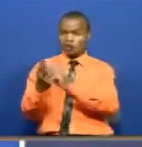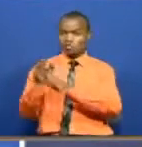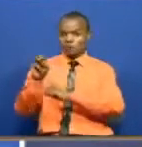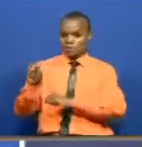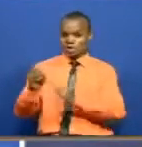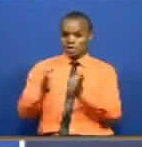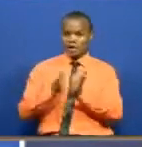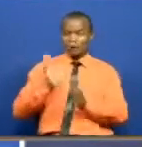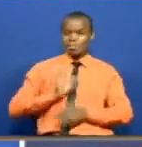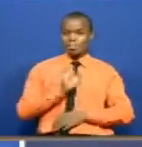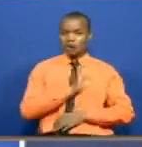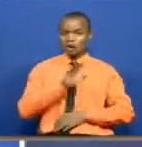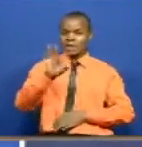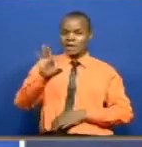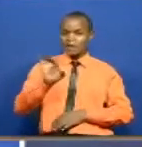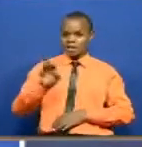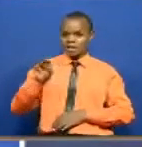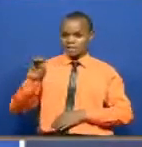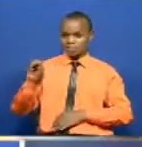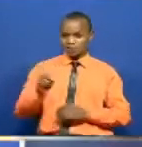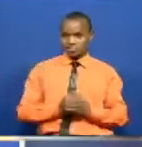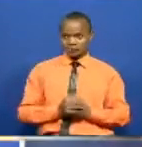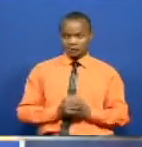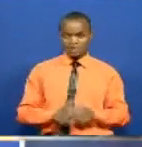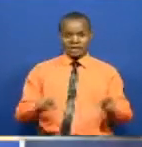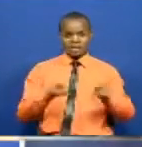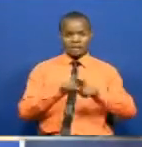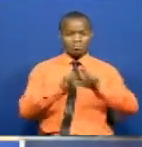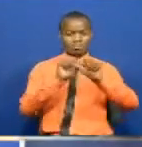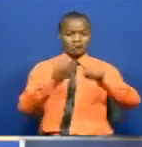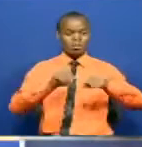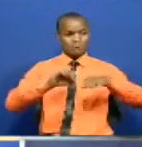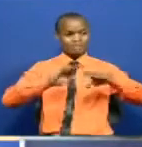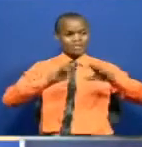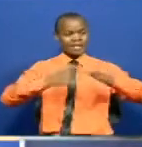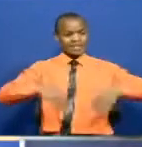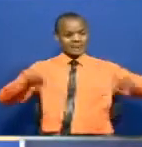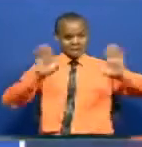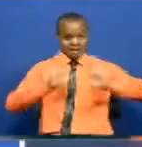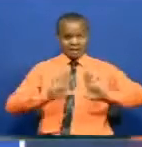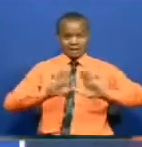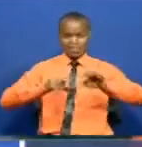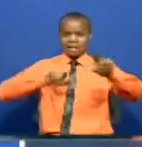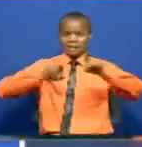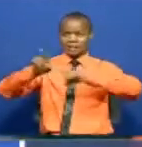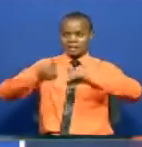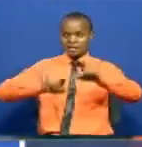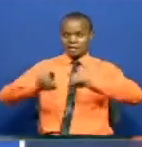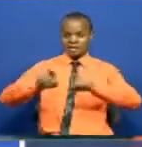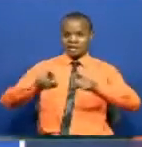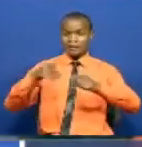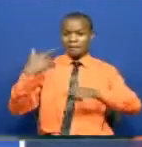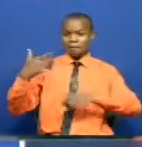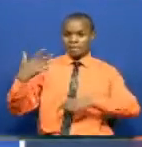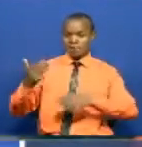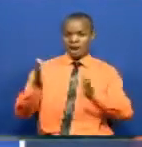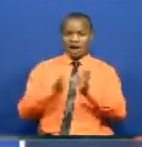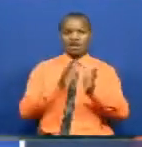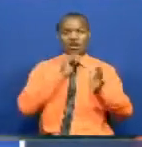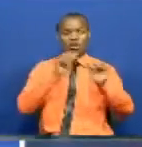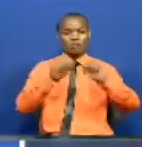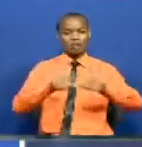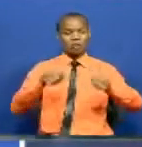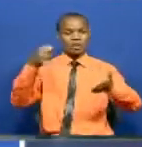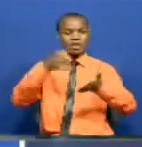million shillings. They're also required to deposit their passports and travel documents and are banned from accessing any public